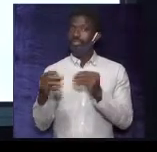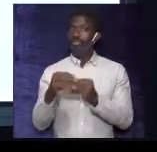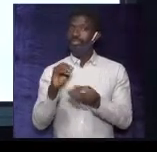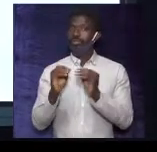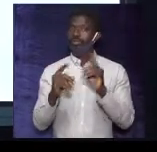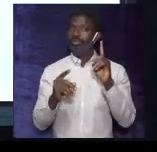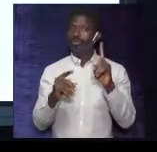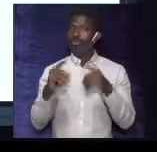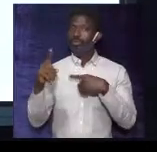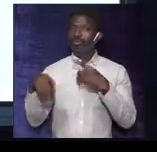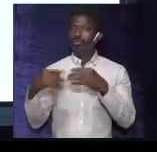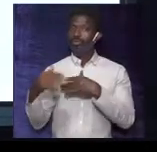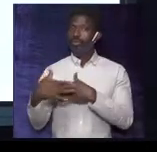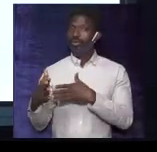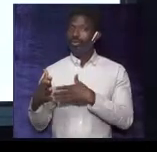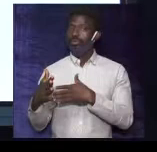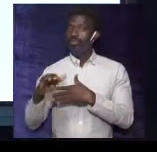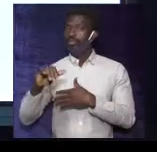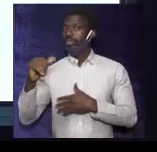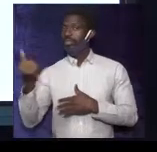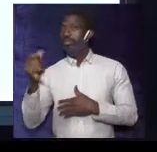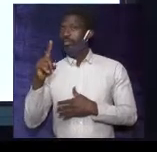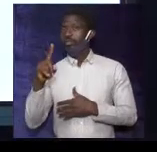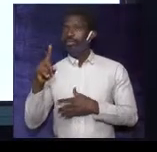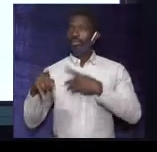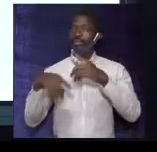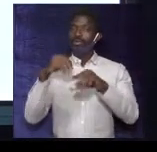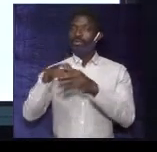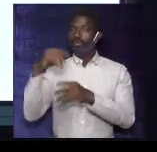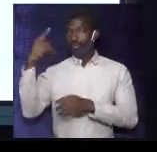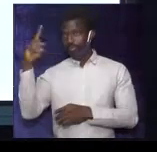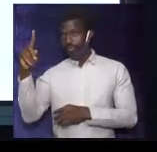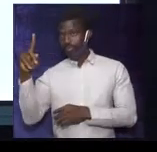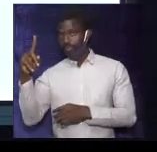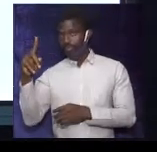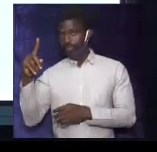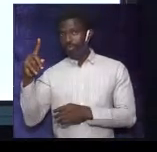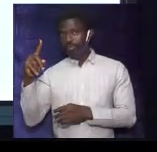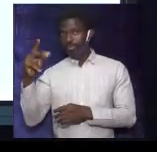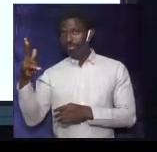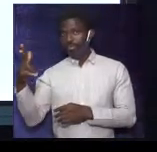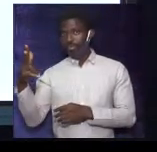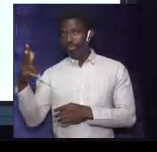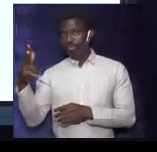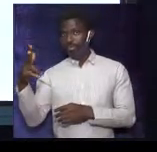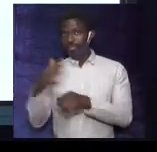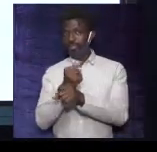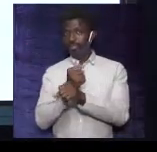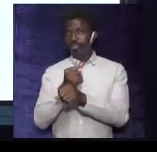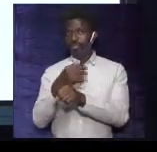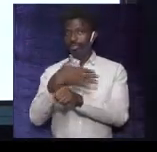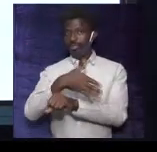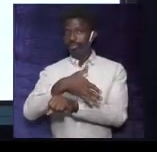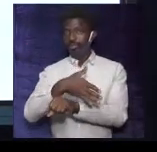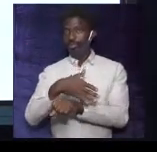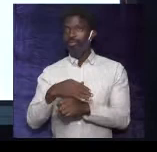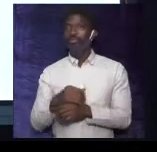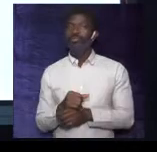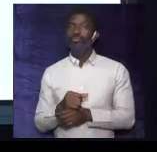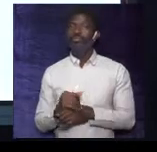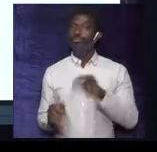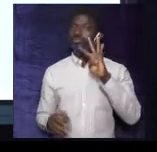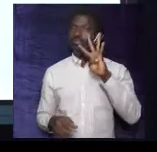1, go after. Another one, go in for. The third one,